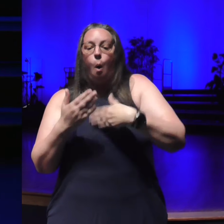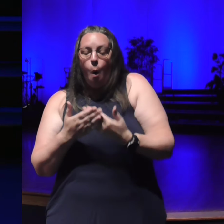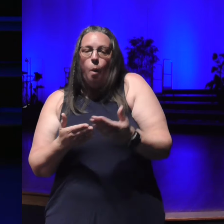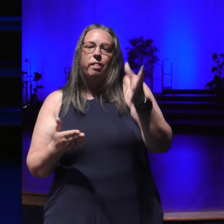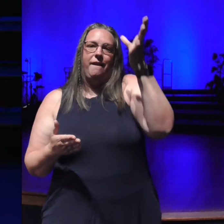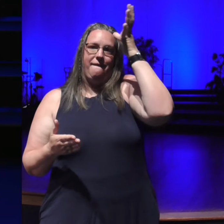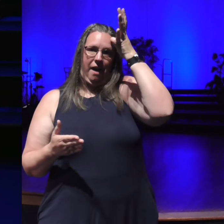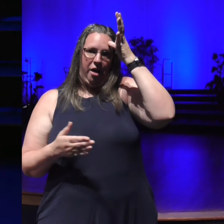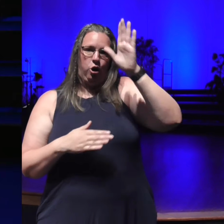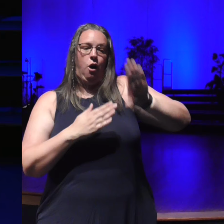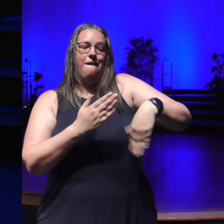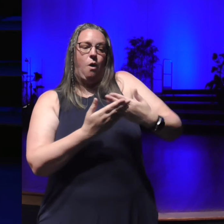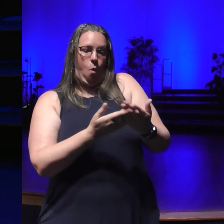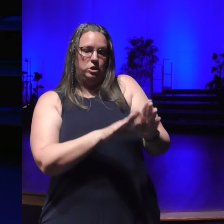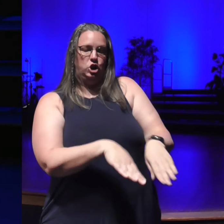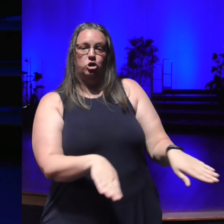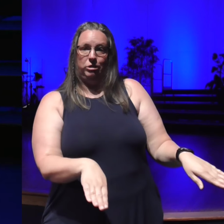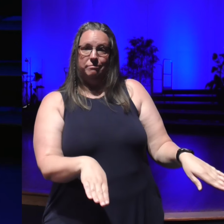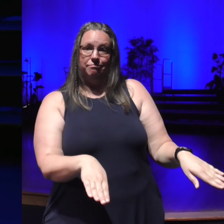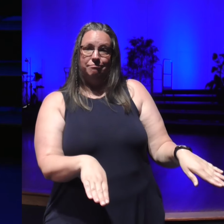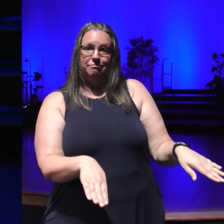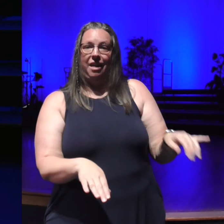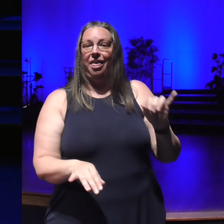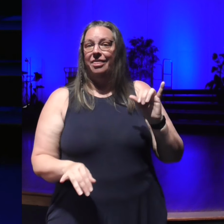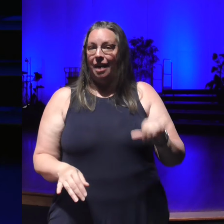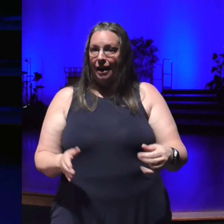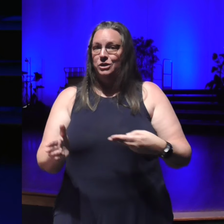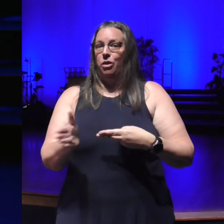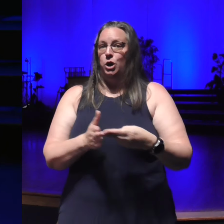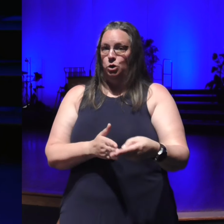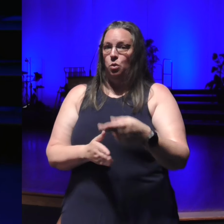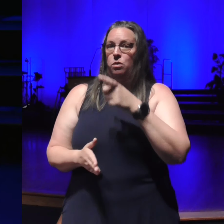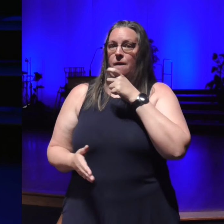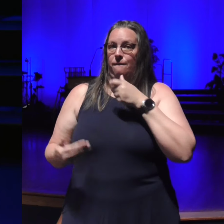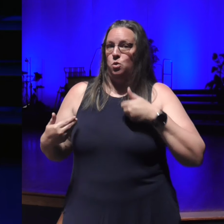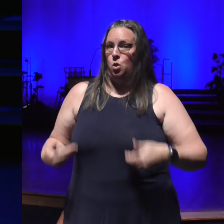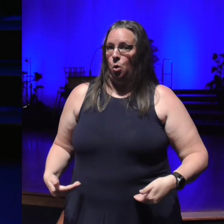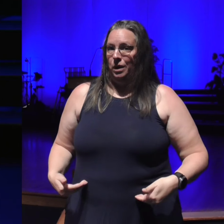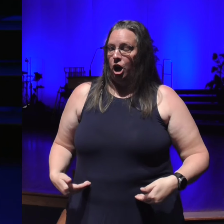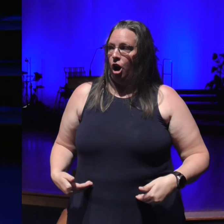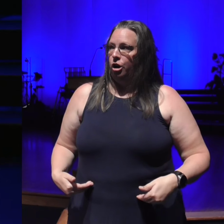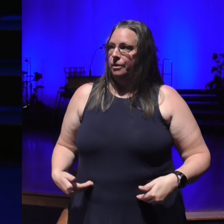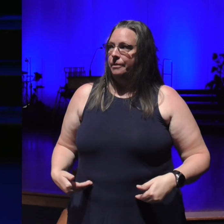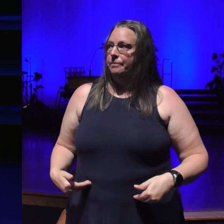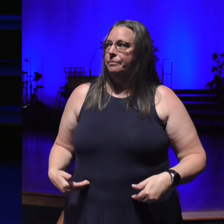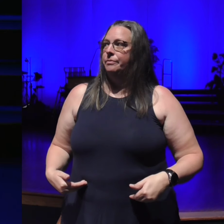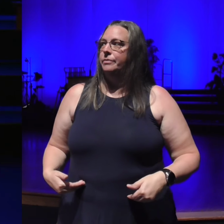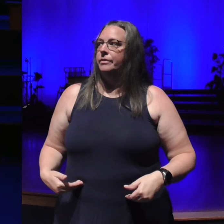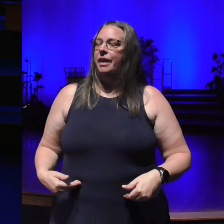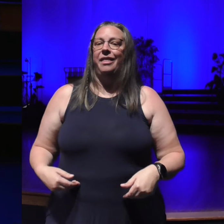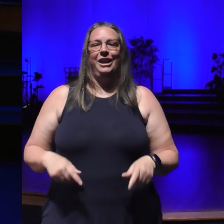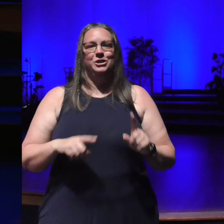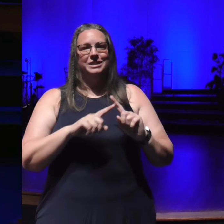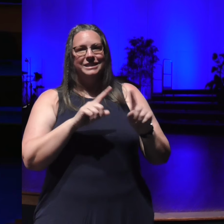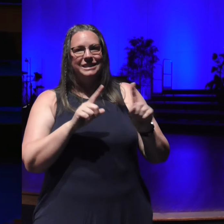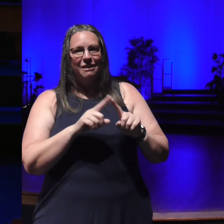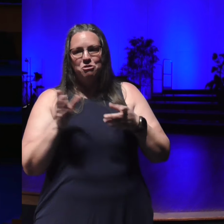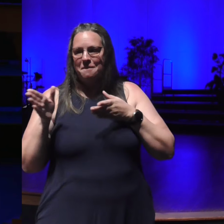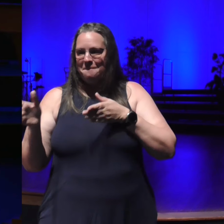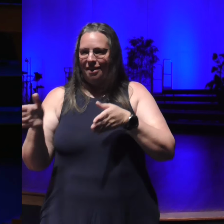children. That's the truth of who each of us is. But there are always these narrative paths that we can